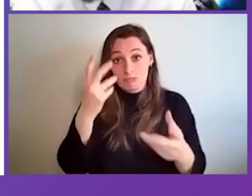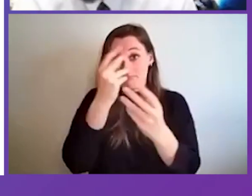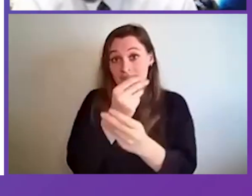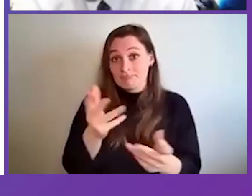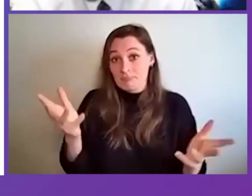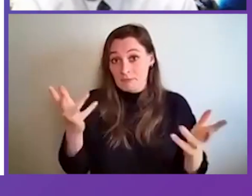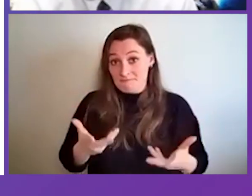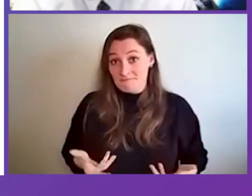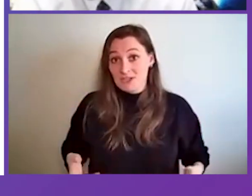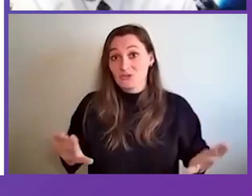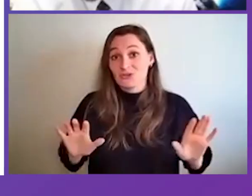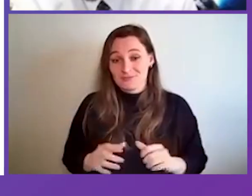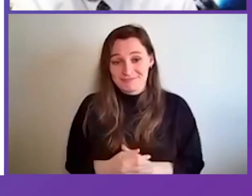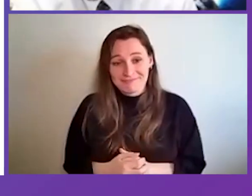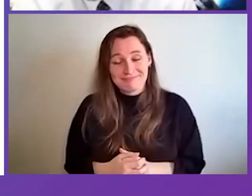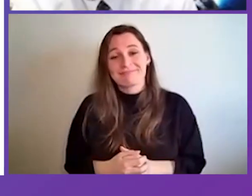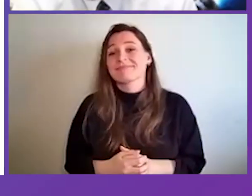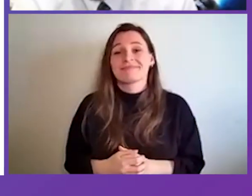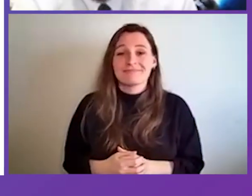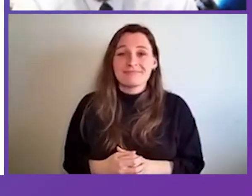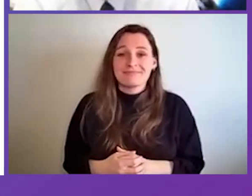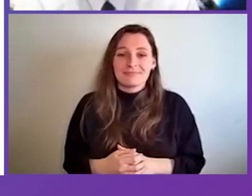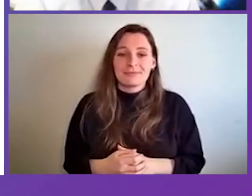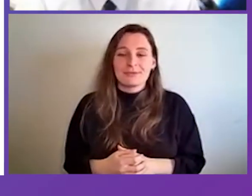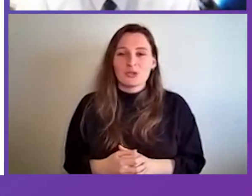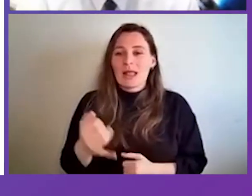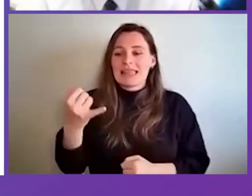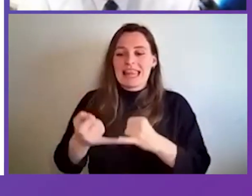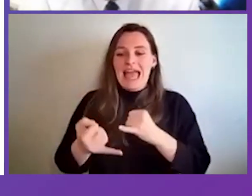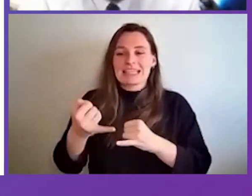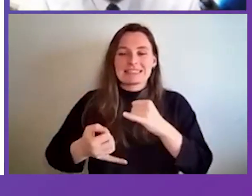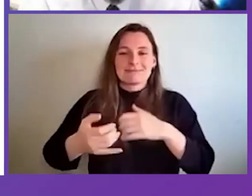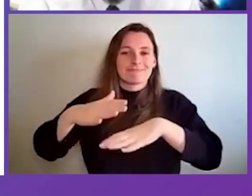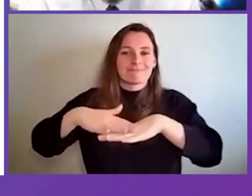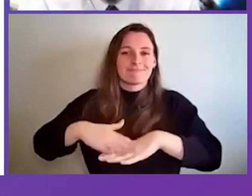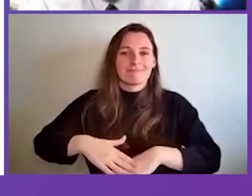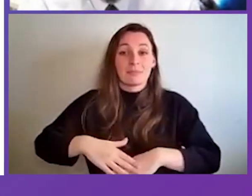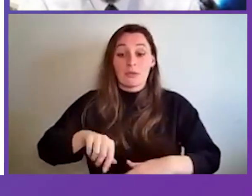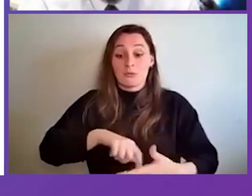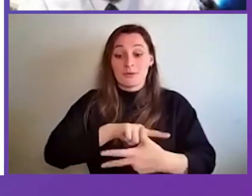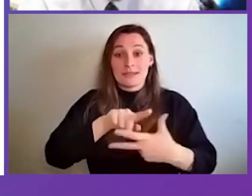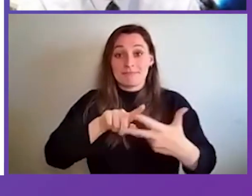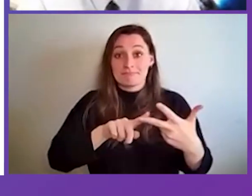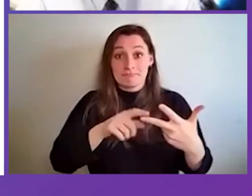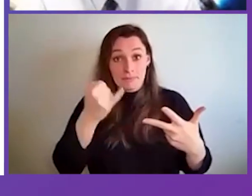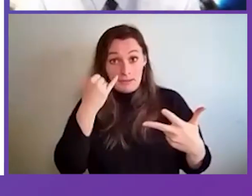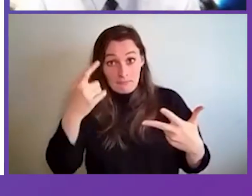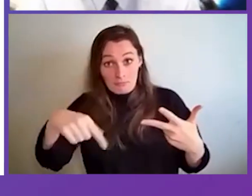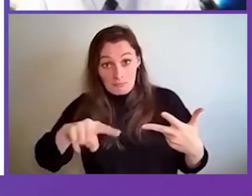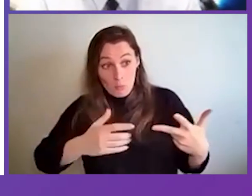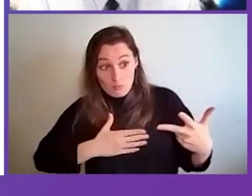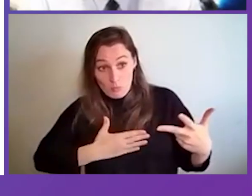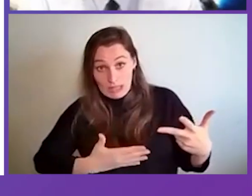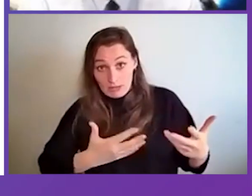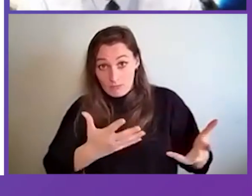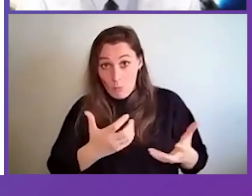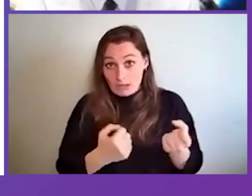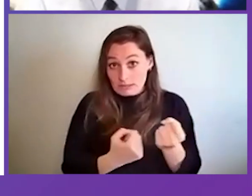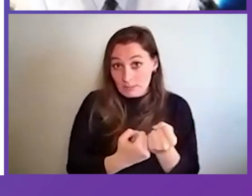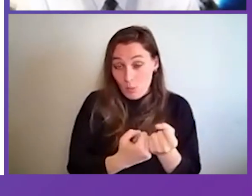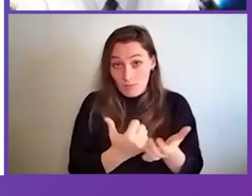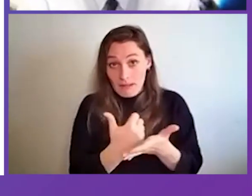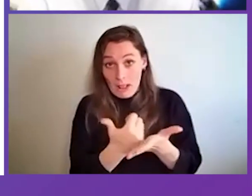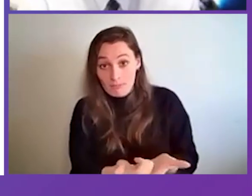can that we're looking for you to help if you're willing. You can share your feedback